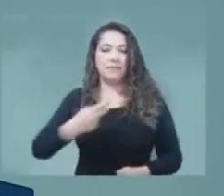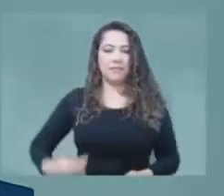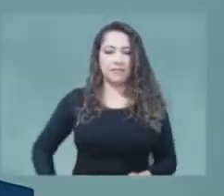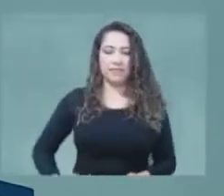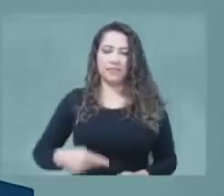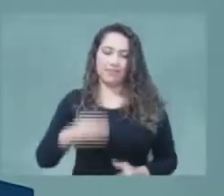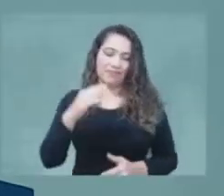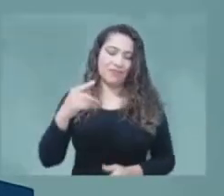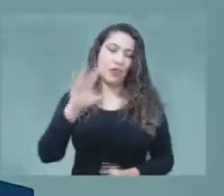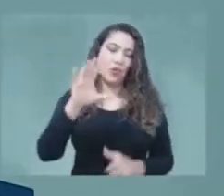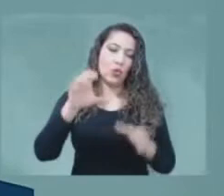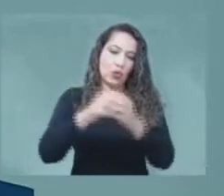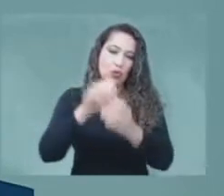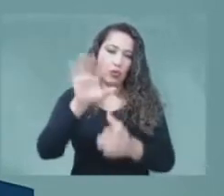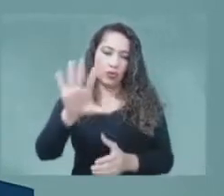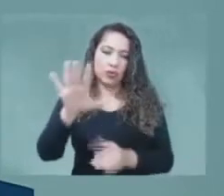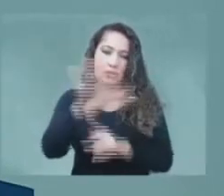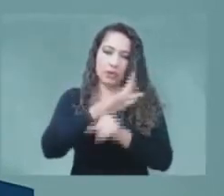Five Group.